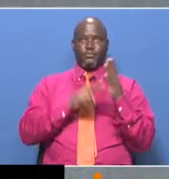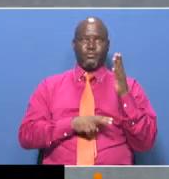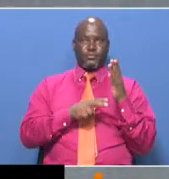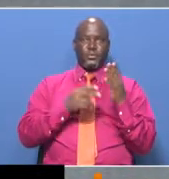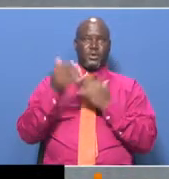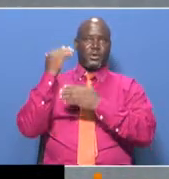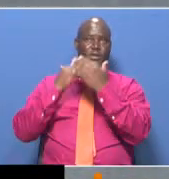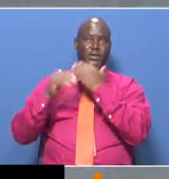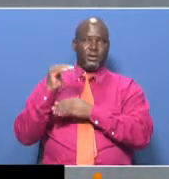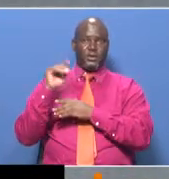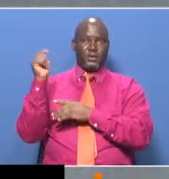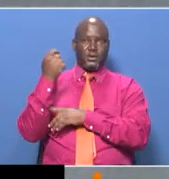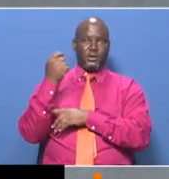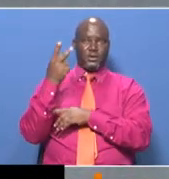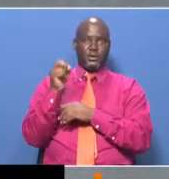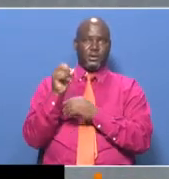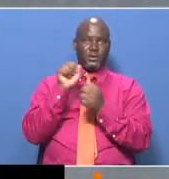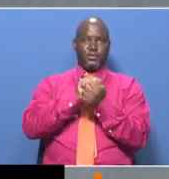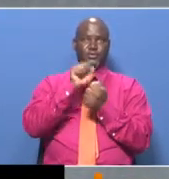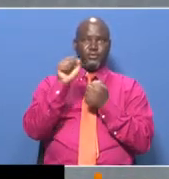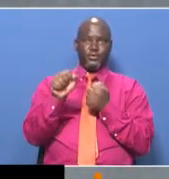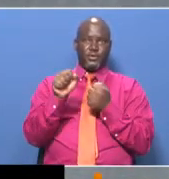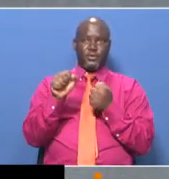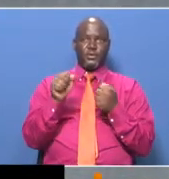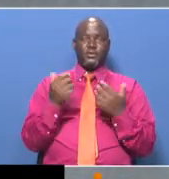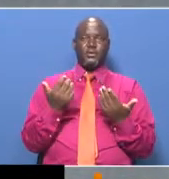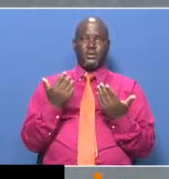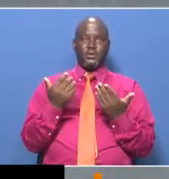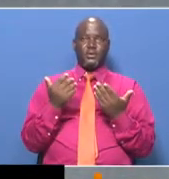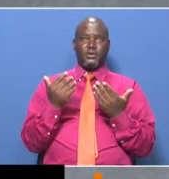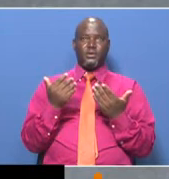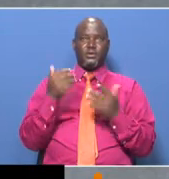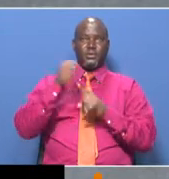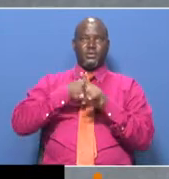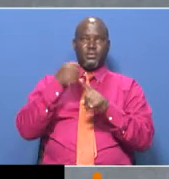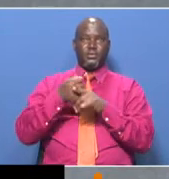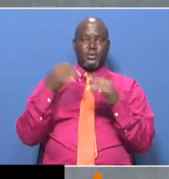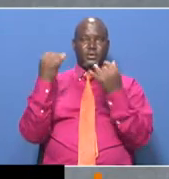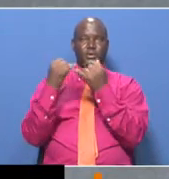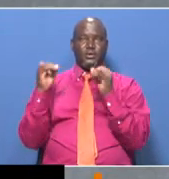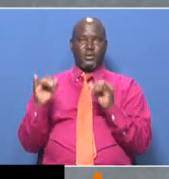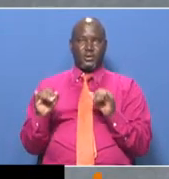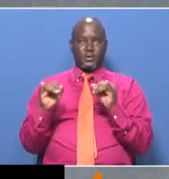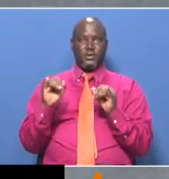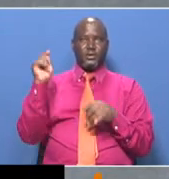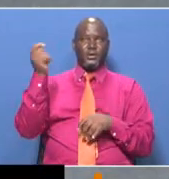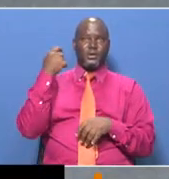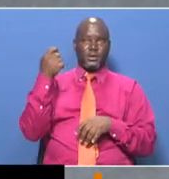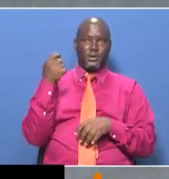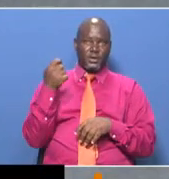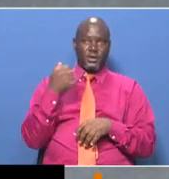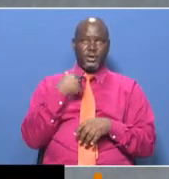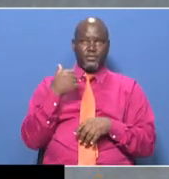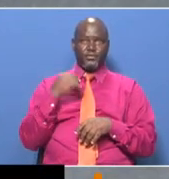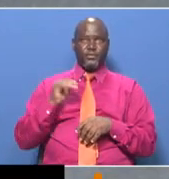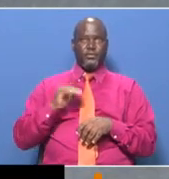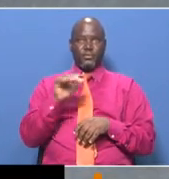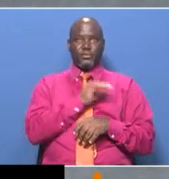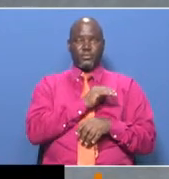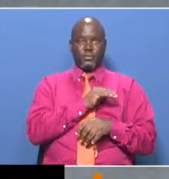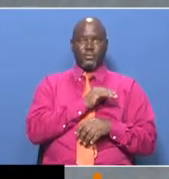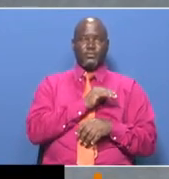the history of Kenya up to 2015. In the fight for the struggle of independence of Kenya, there was a formation of